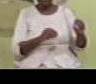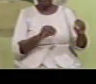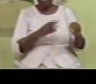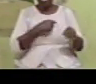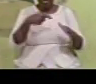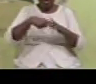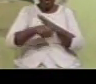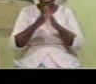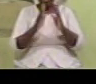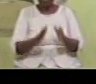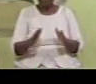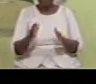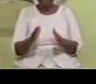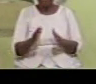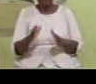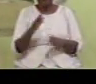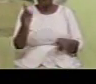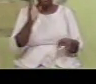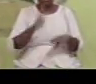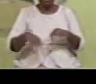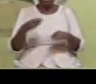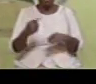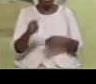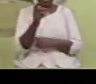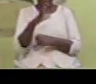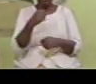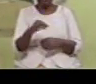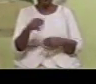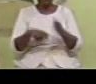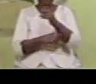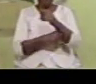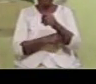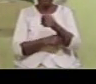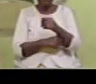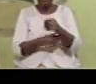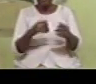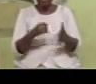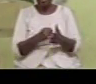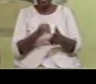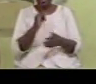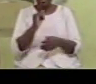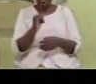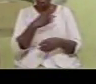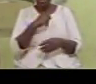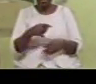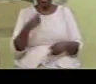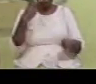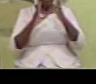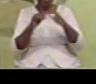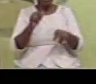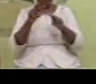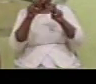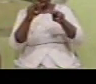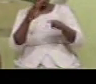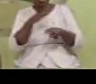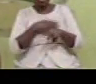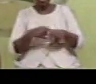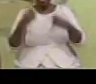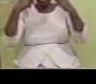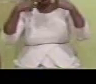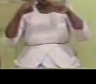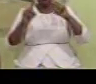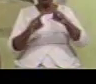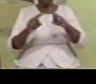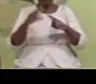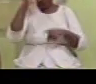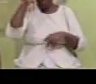deeper than the skin of his flesh, it is a plague of leprosy. And the priest shall look on him and pronounce him